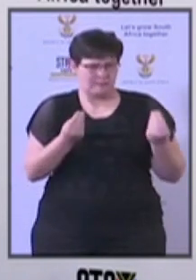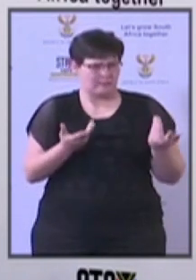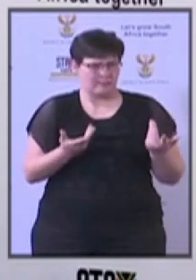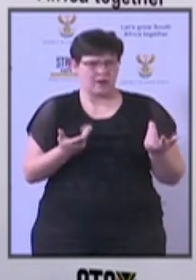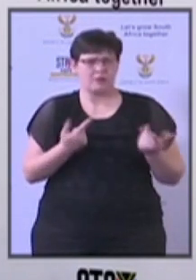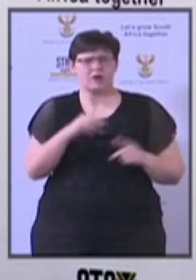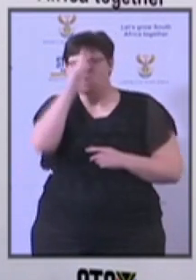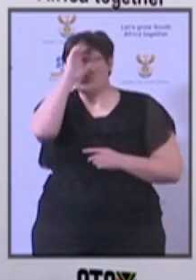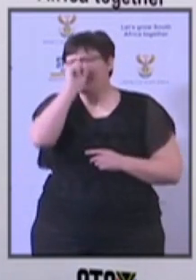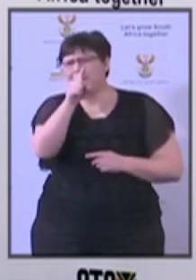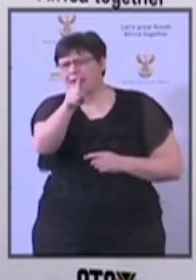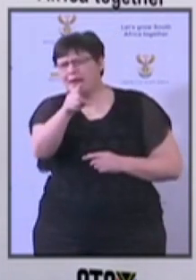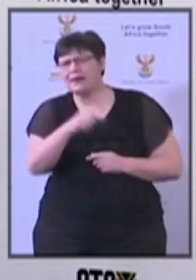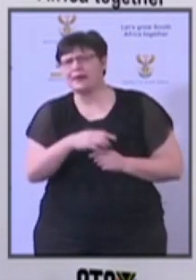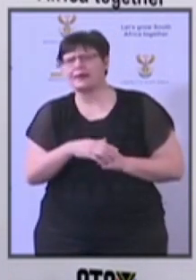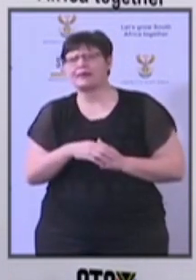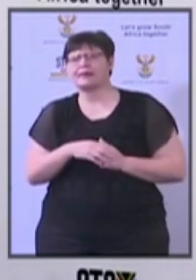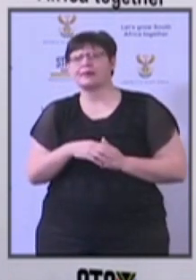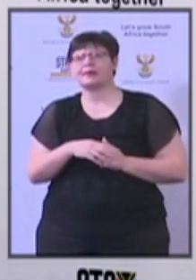may remember that